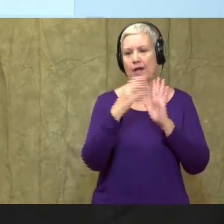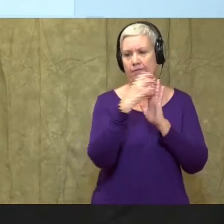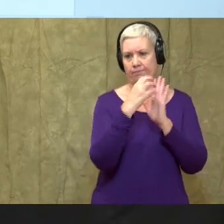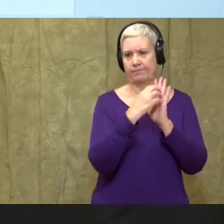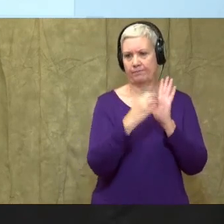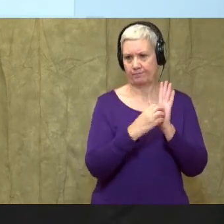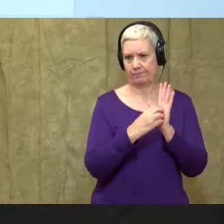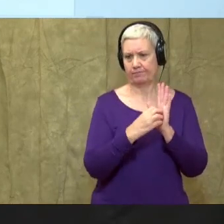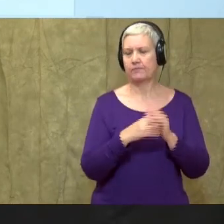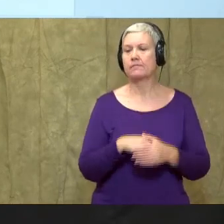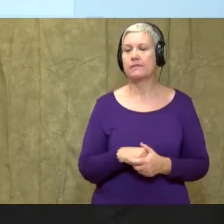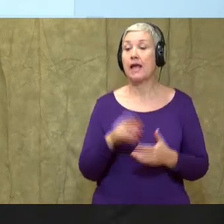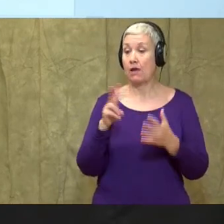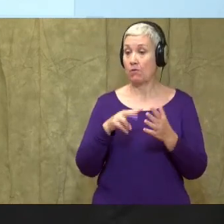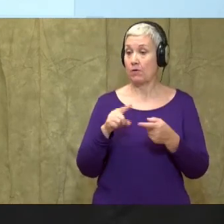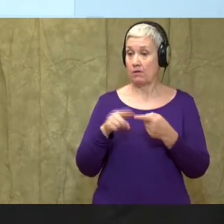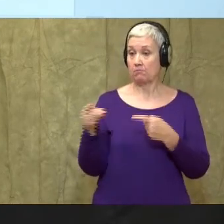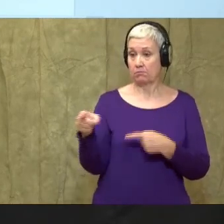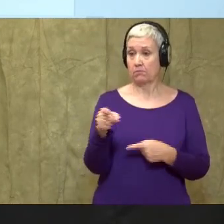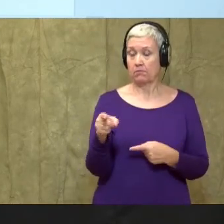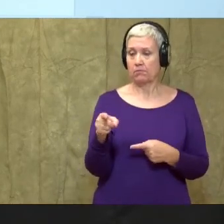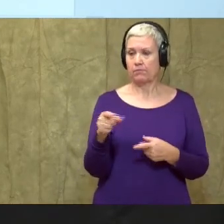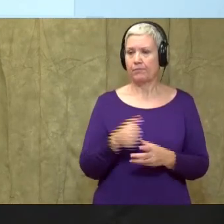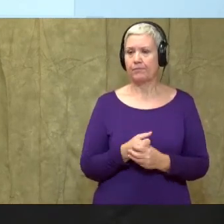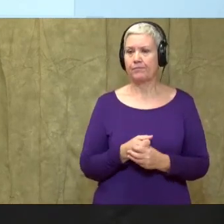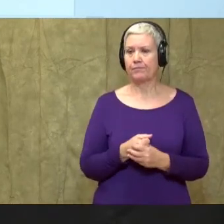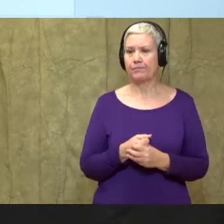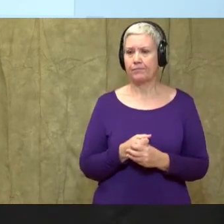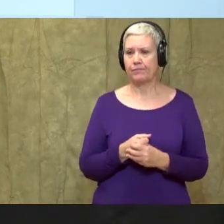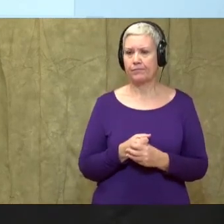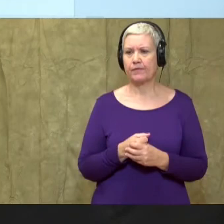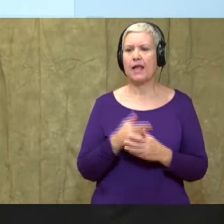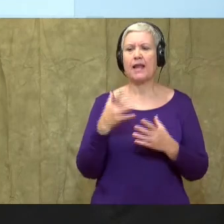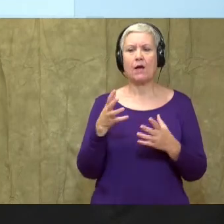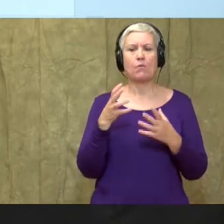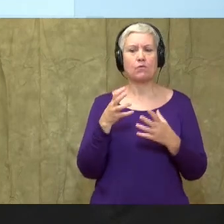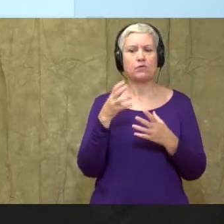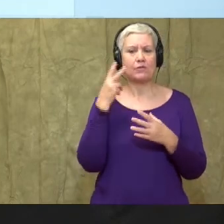I will read it to you, and I want you to see how this works